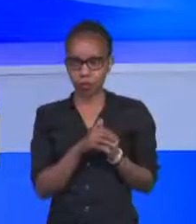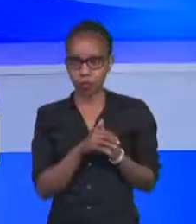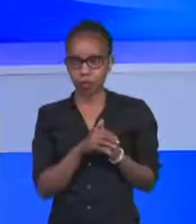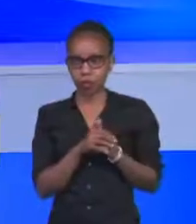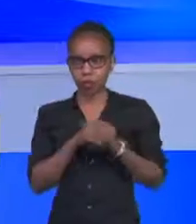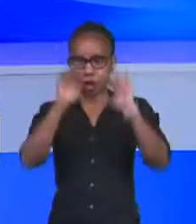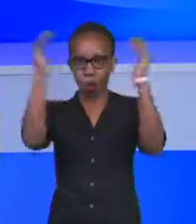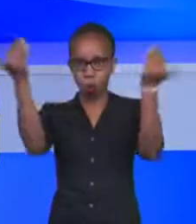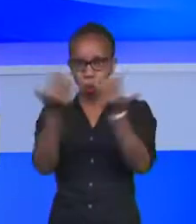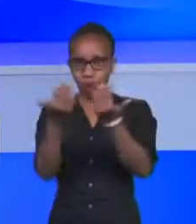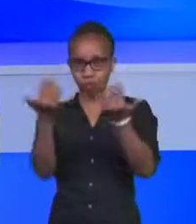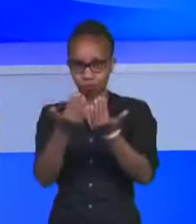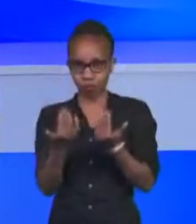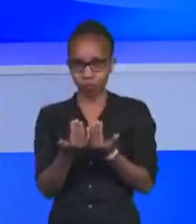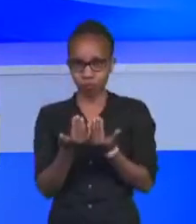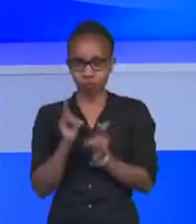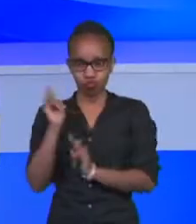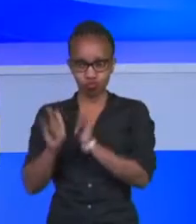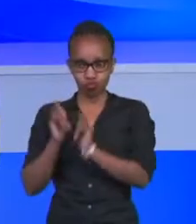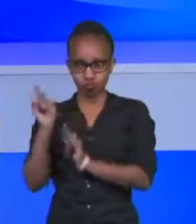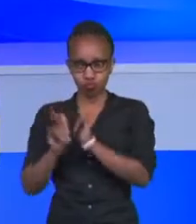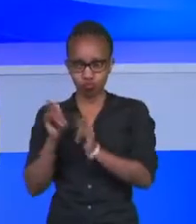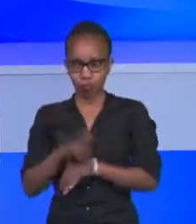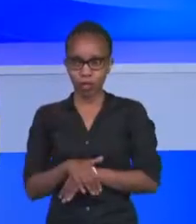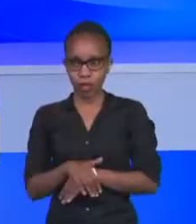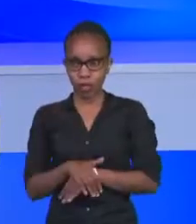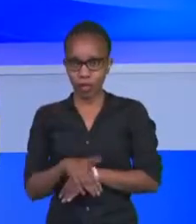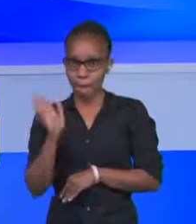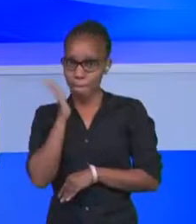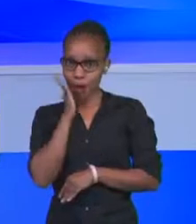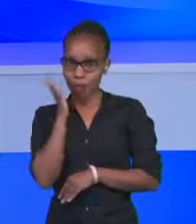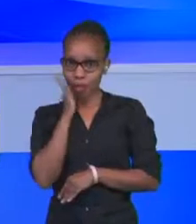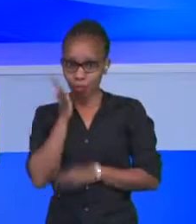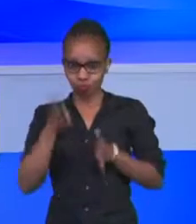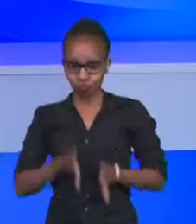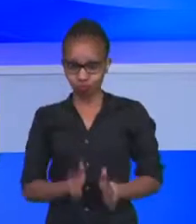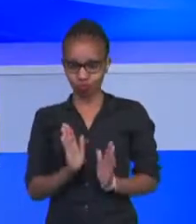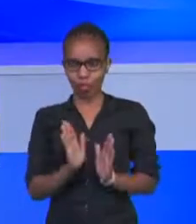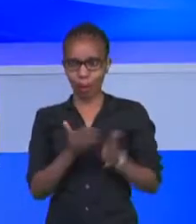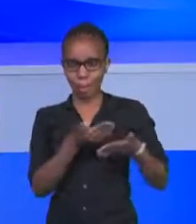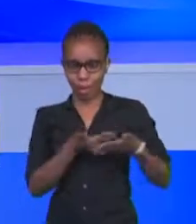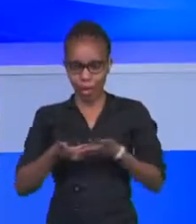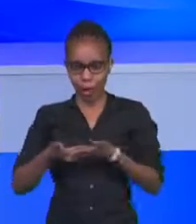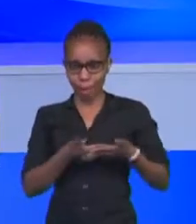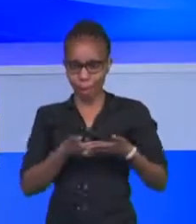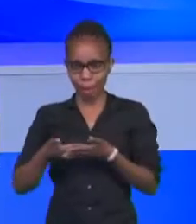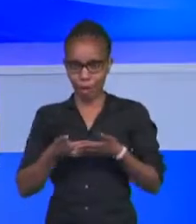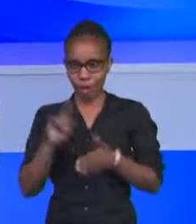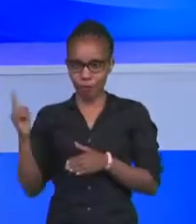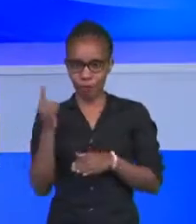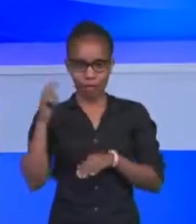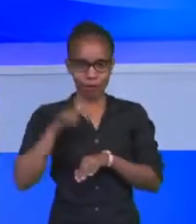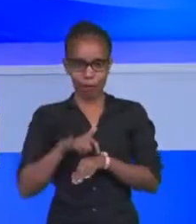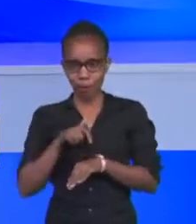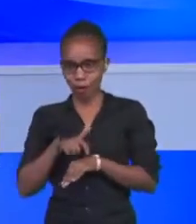As the whole world marks a day of love, mothers who have delivered children can't hide their joy of holding their born child for the first time in